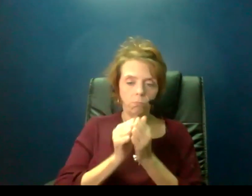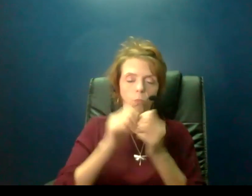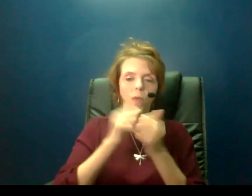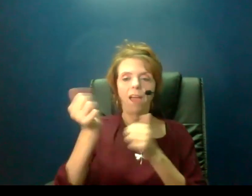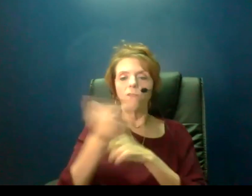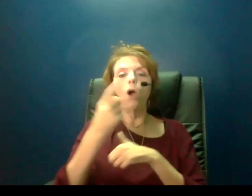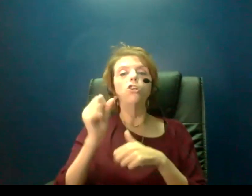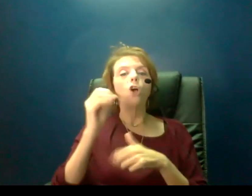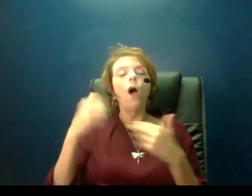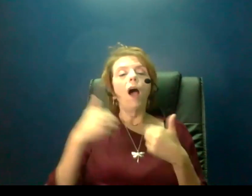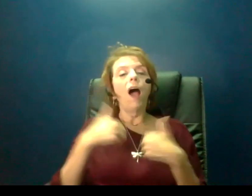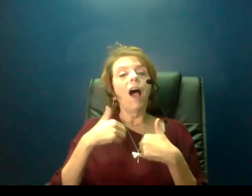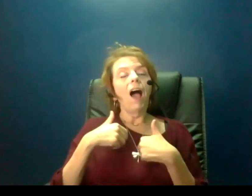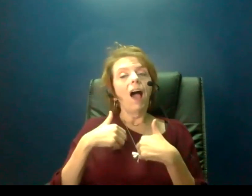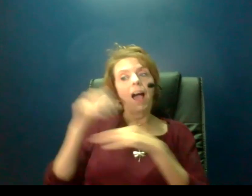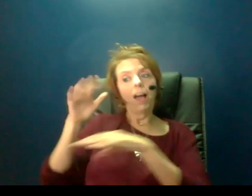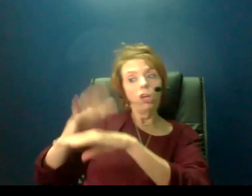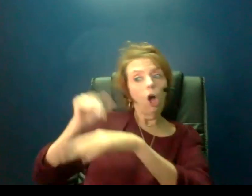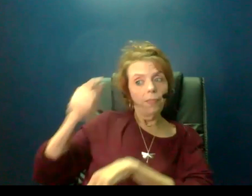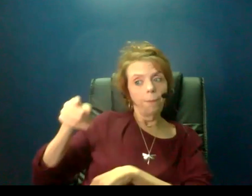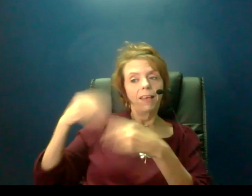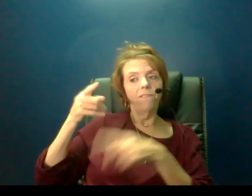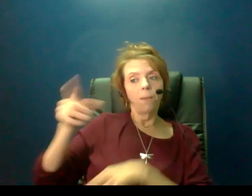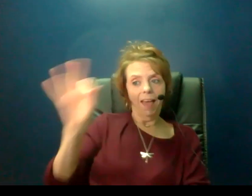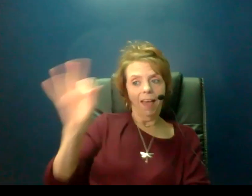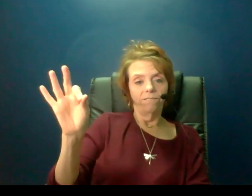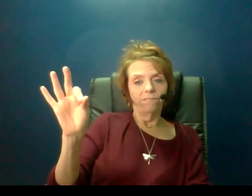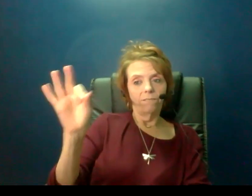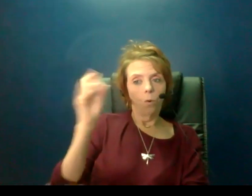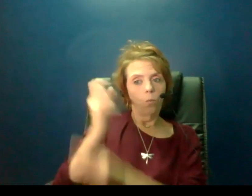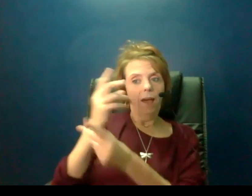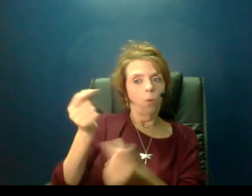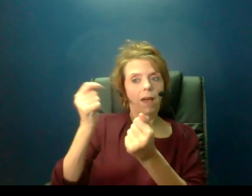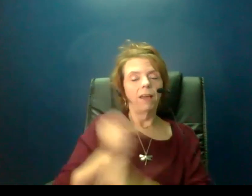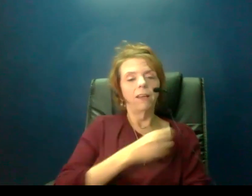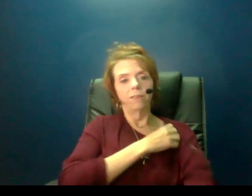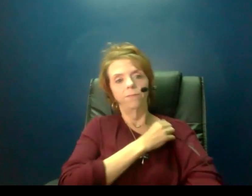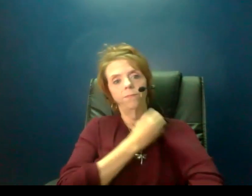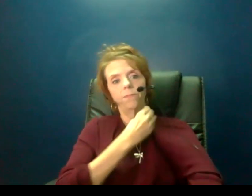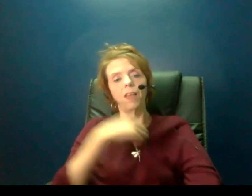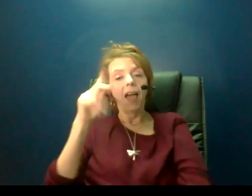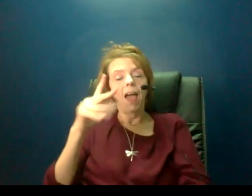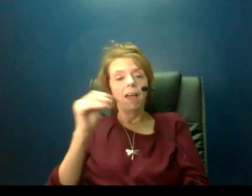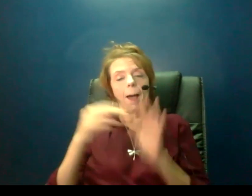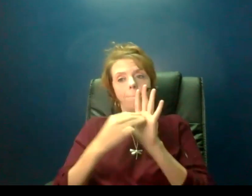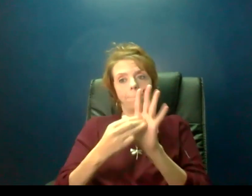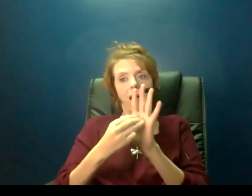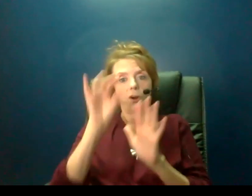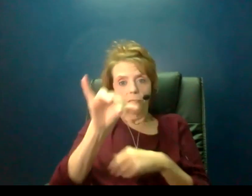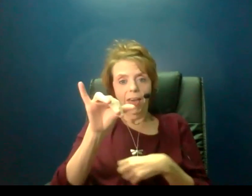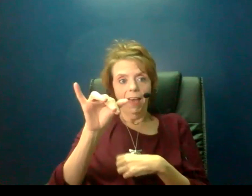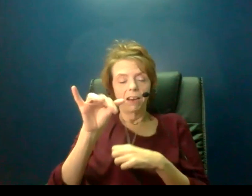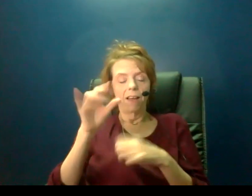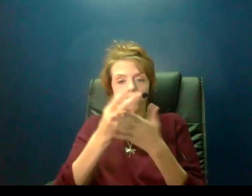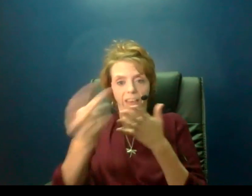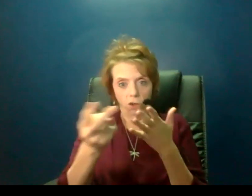So I call them out and give them an F right away, and model that